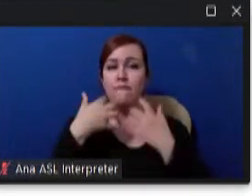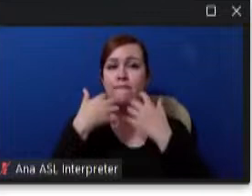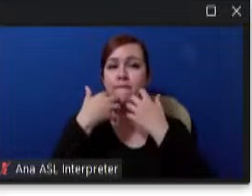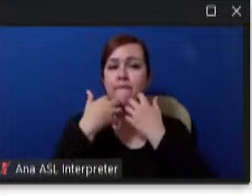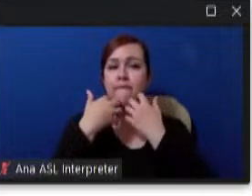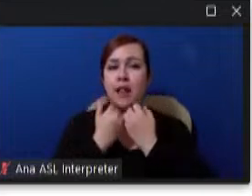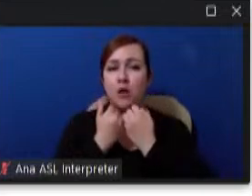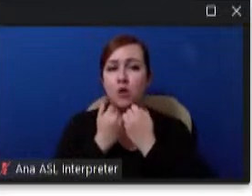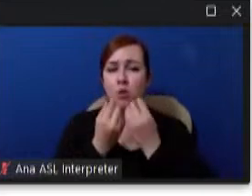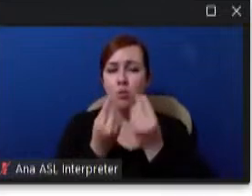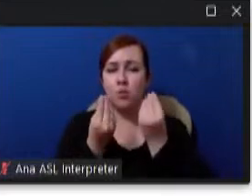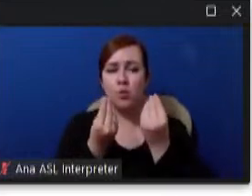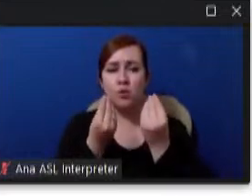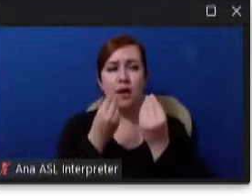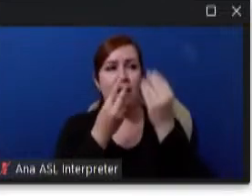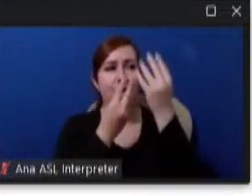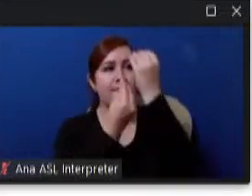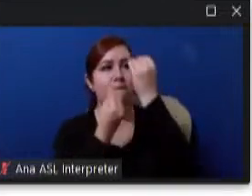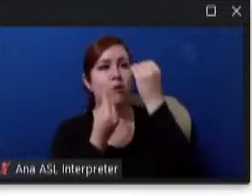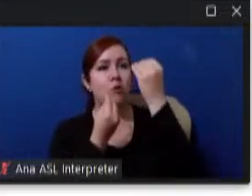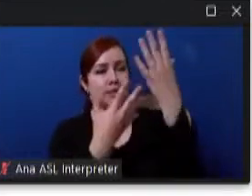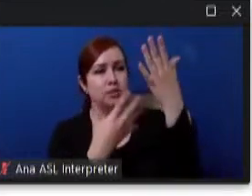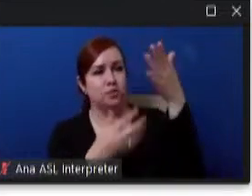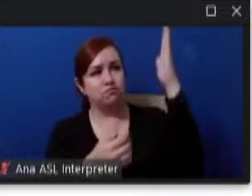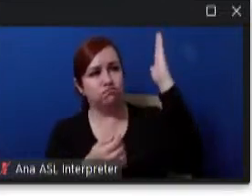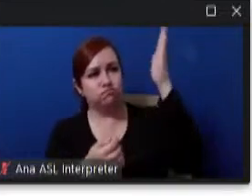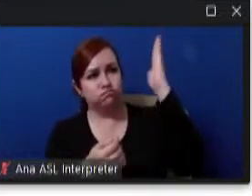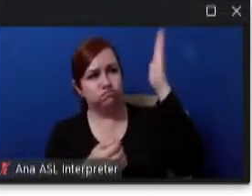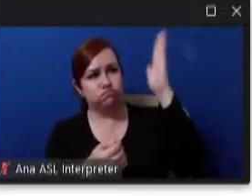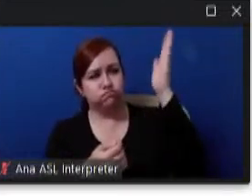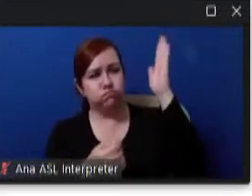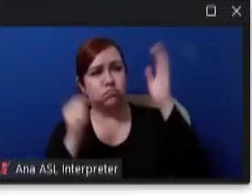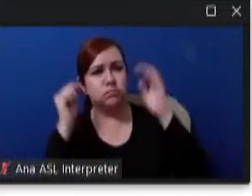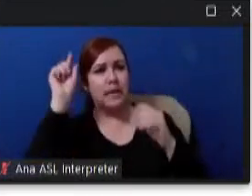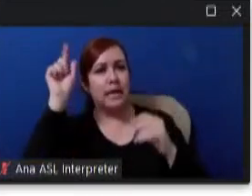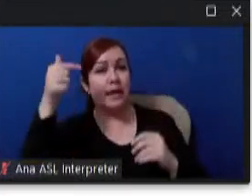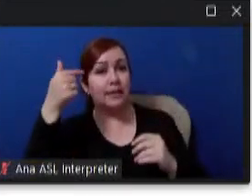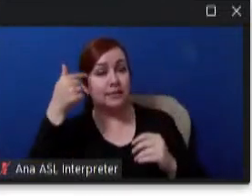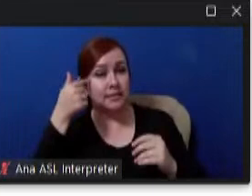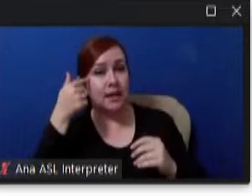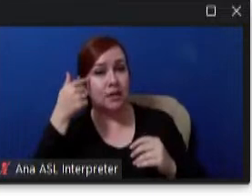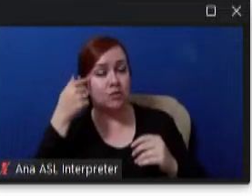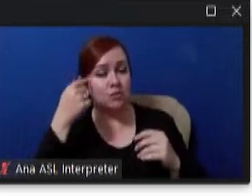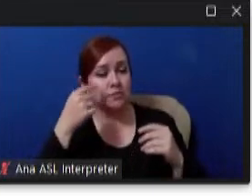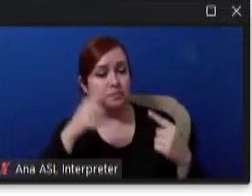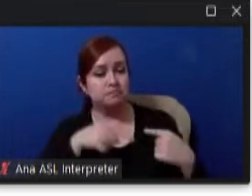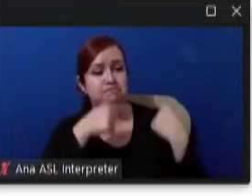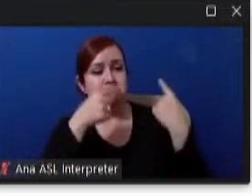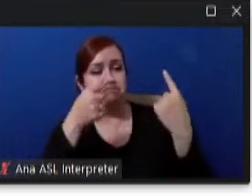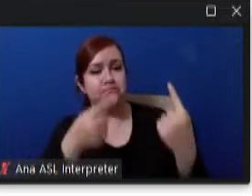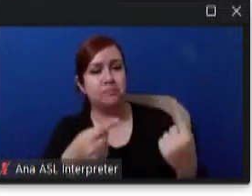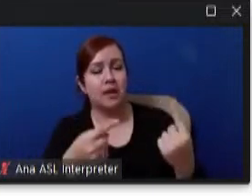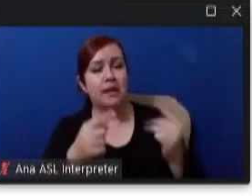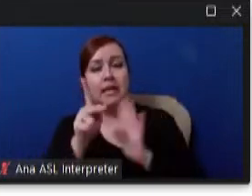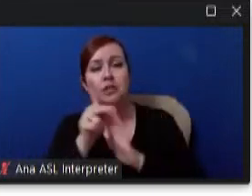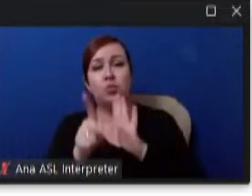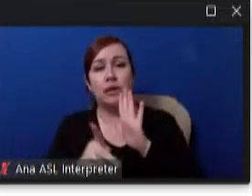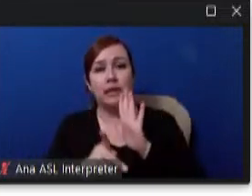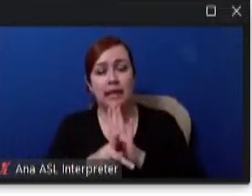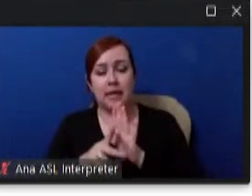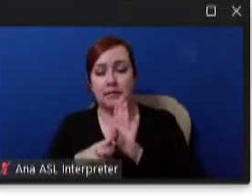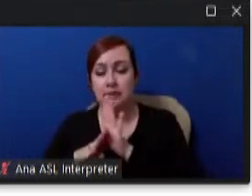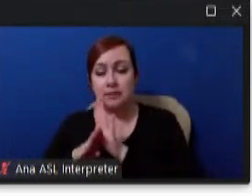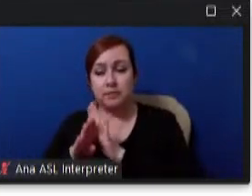I greatly value the information that the state has given us regarding the